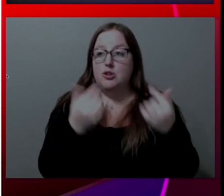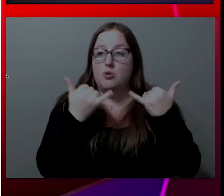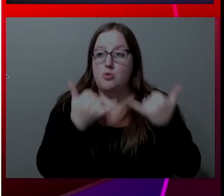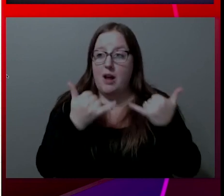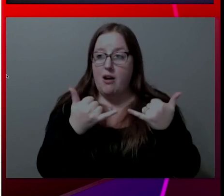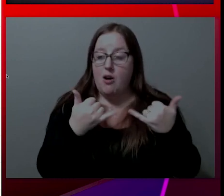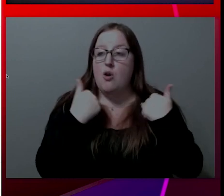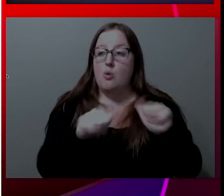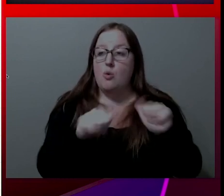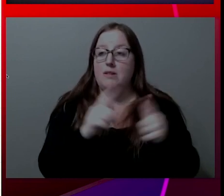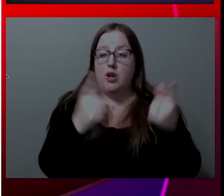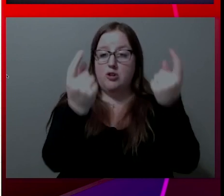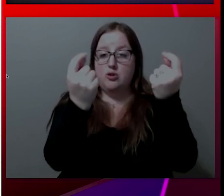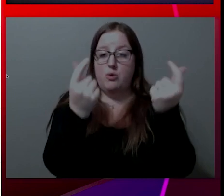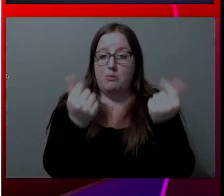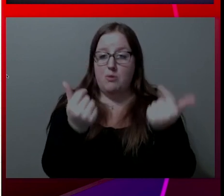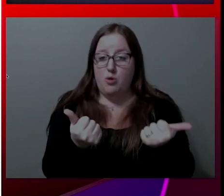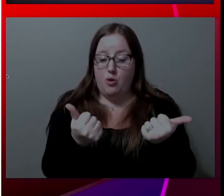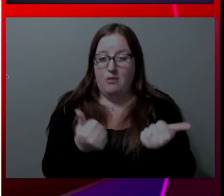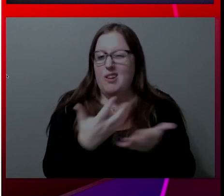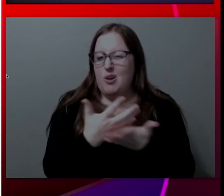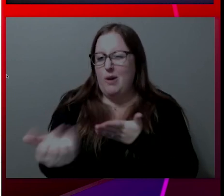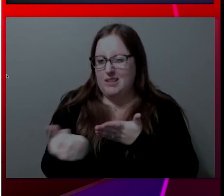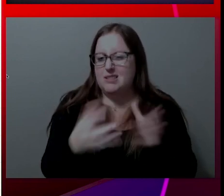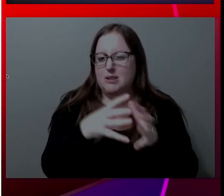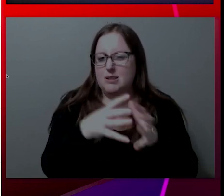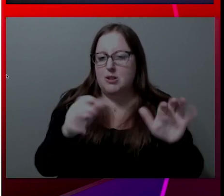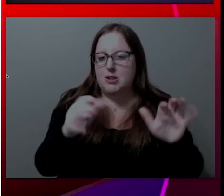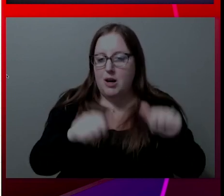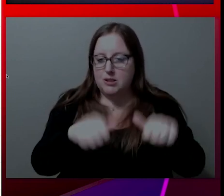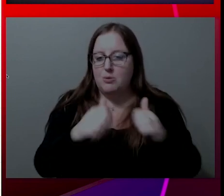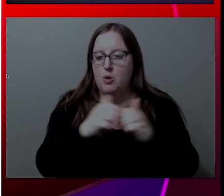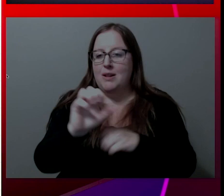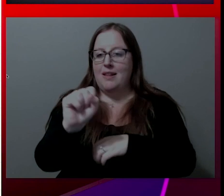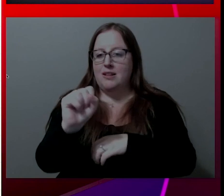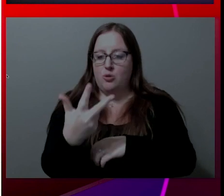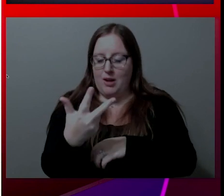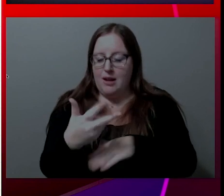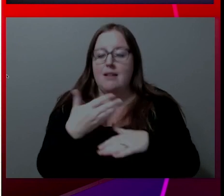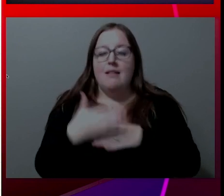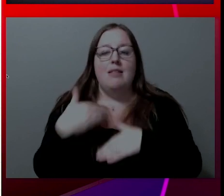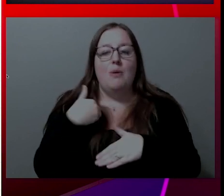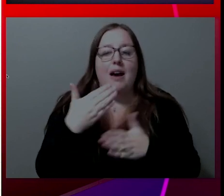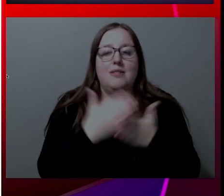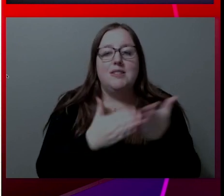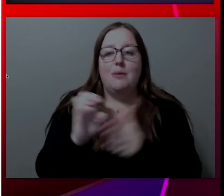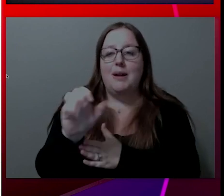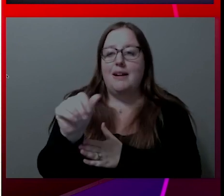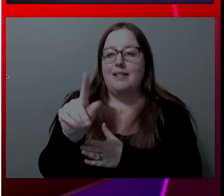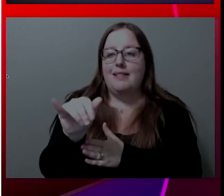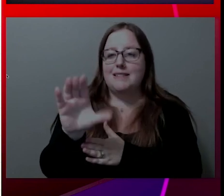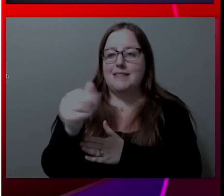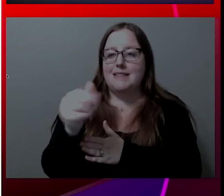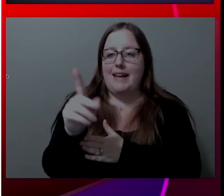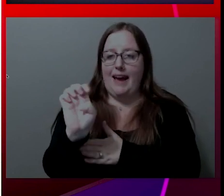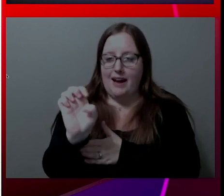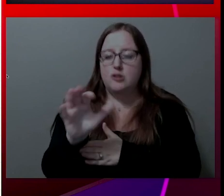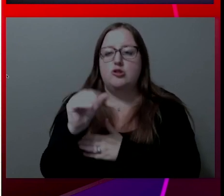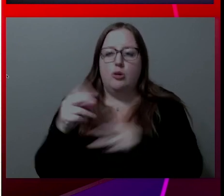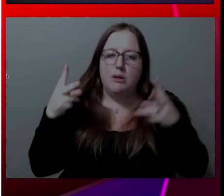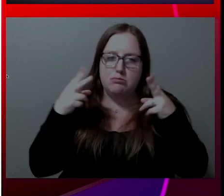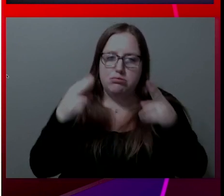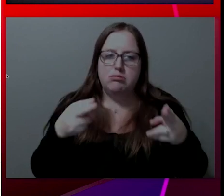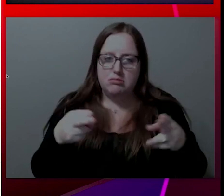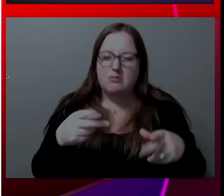to remove as much of the weights as we can, put them in S3, and also we have some in Elasticache, so we just fetch it, super quick retrieval times.